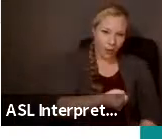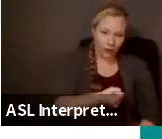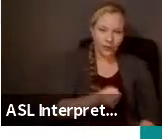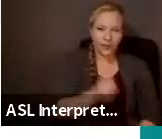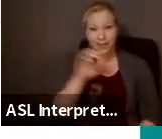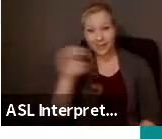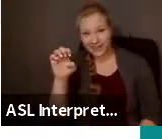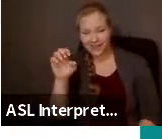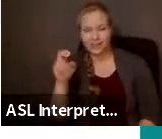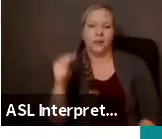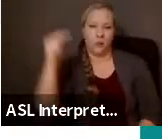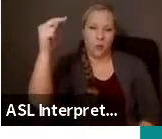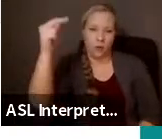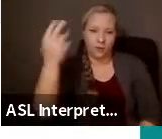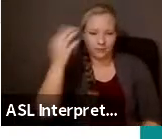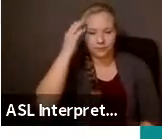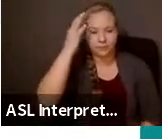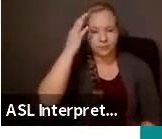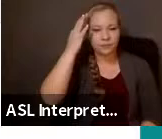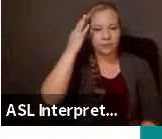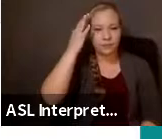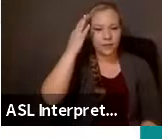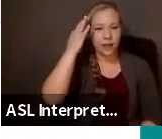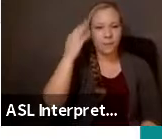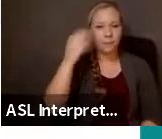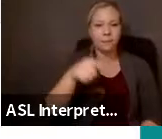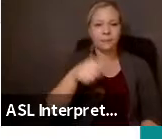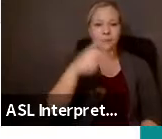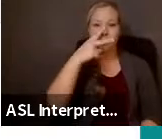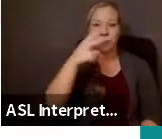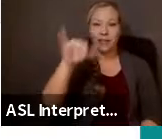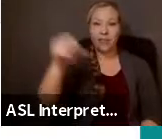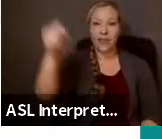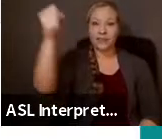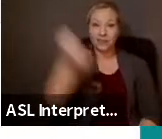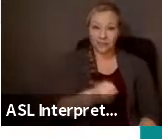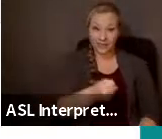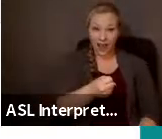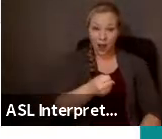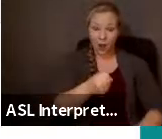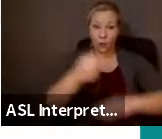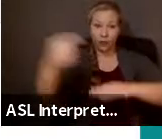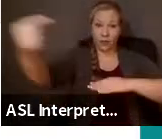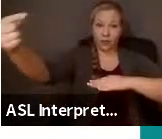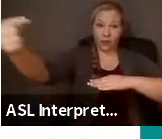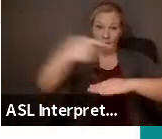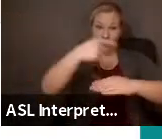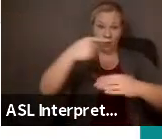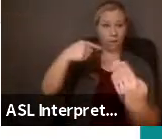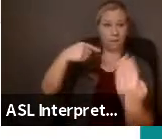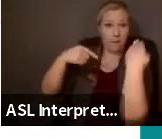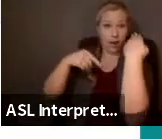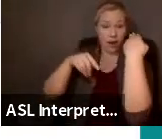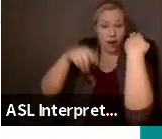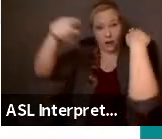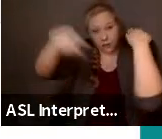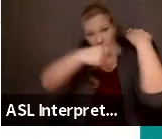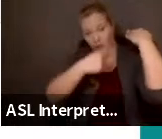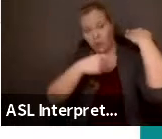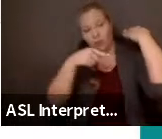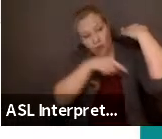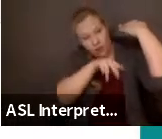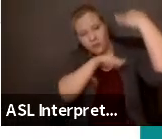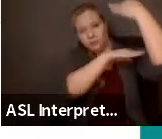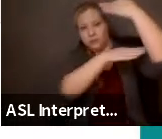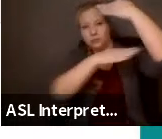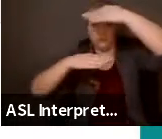on that southbound side where high capacity transit is going to be running on the lower level. And then it's on the upstream, on the